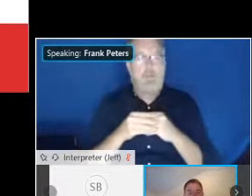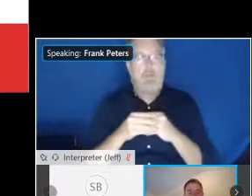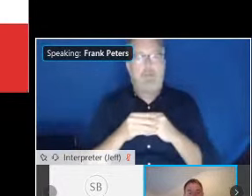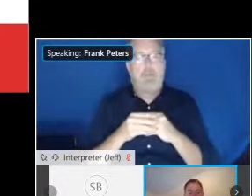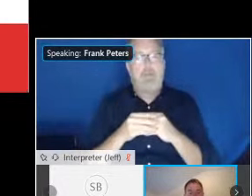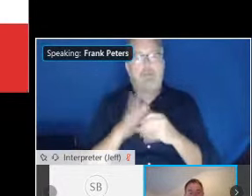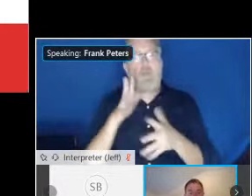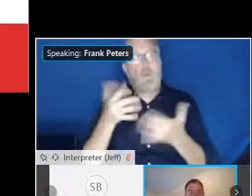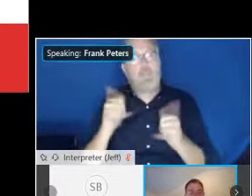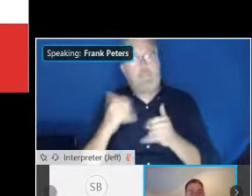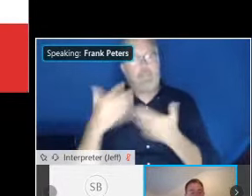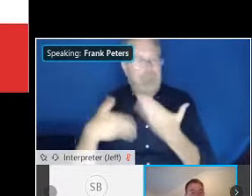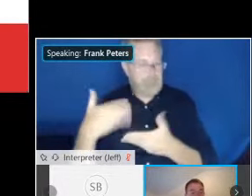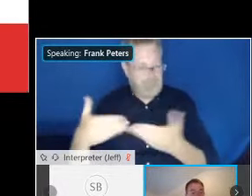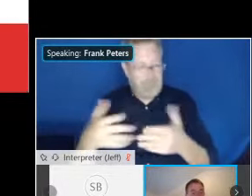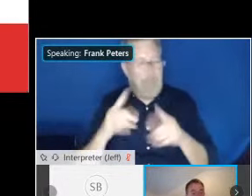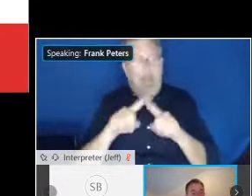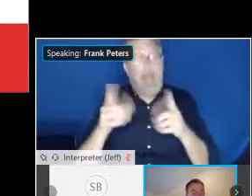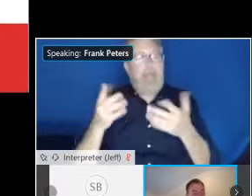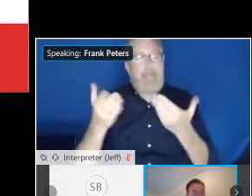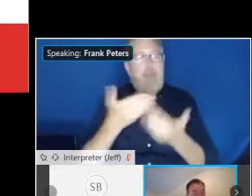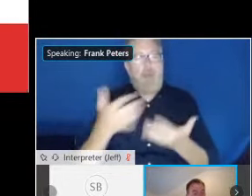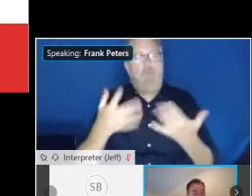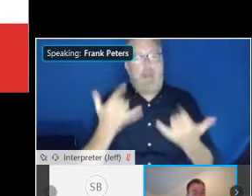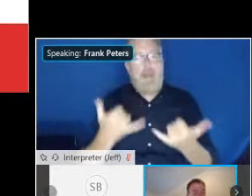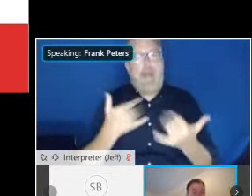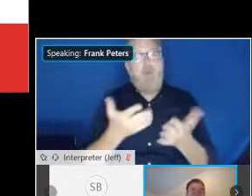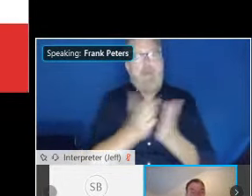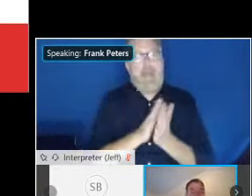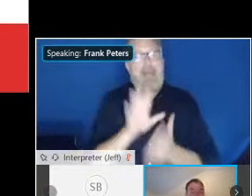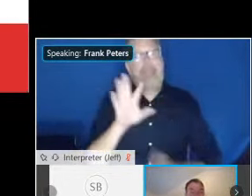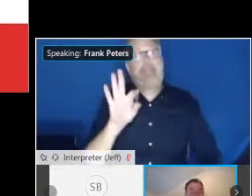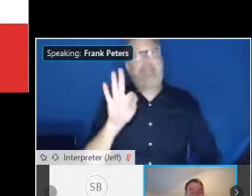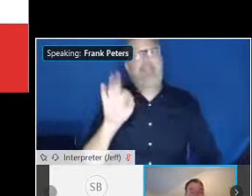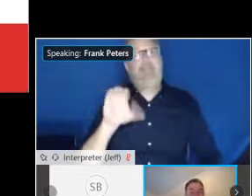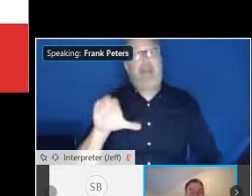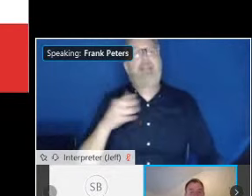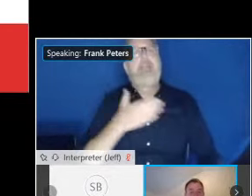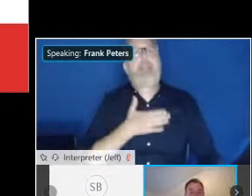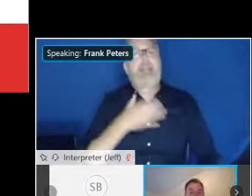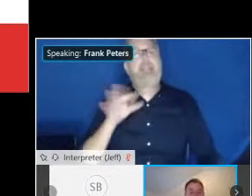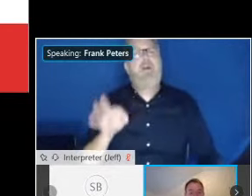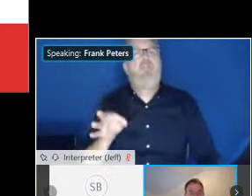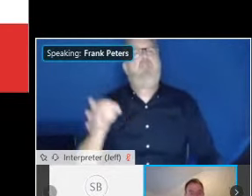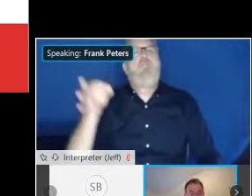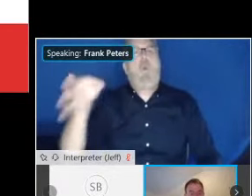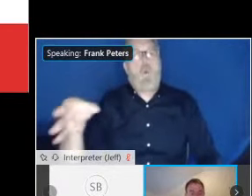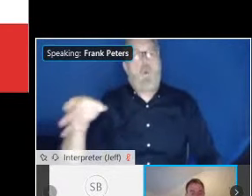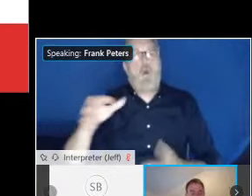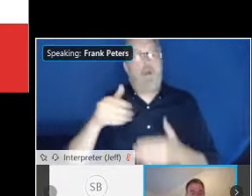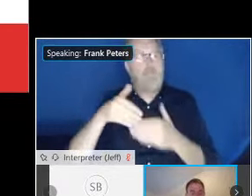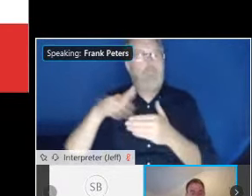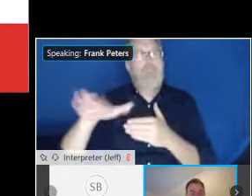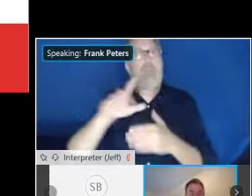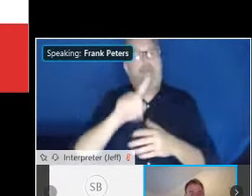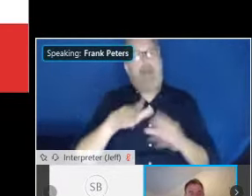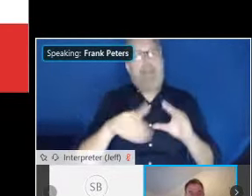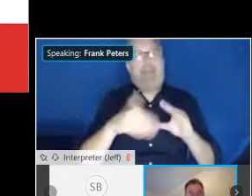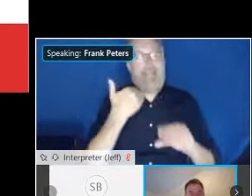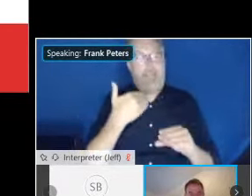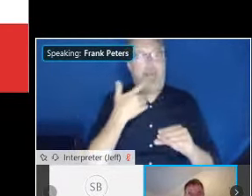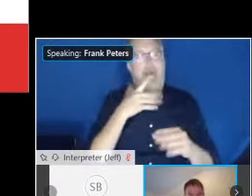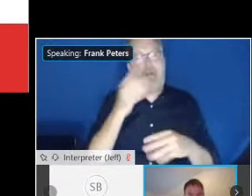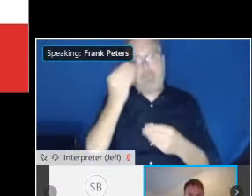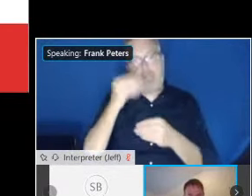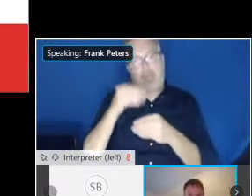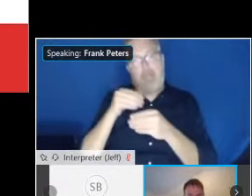that is a work in process. And so in the meantime, we just ask faculty if they could forward to the department chairs. The department chairs want to